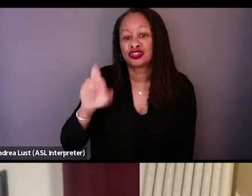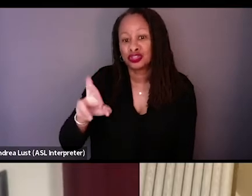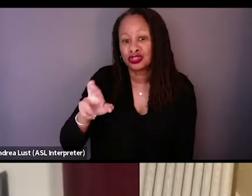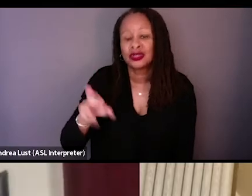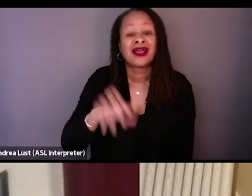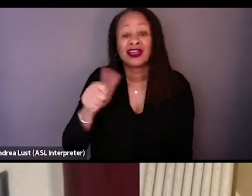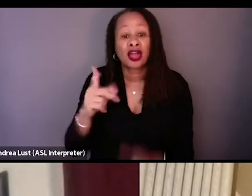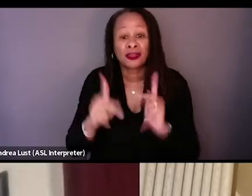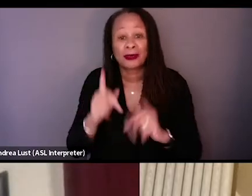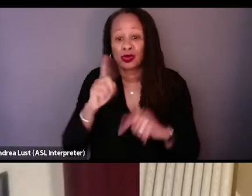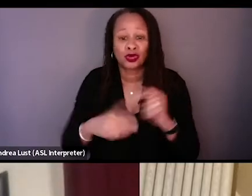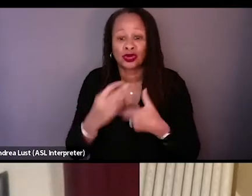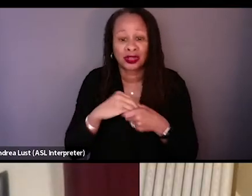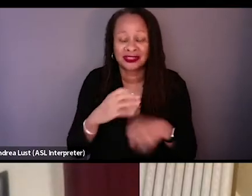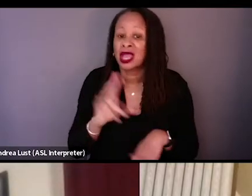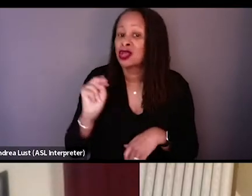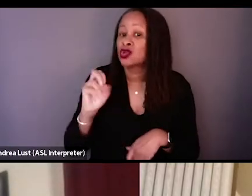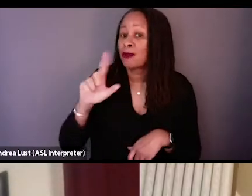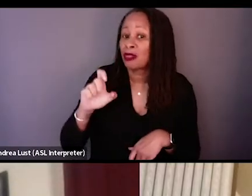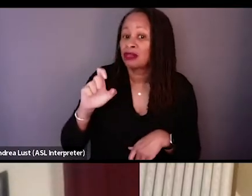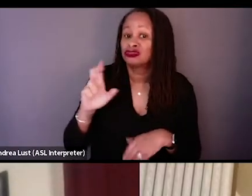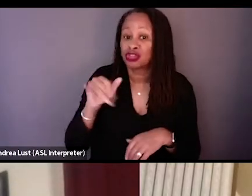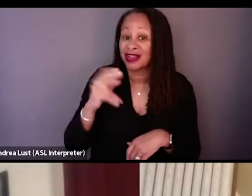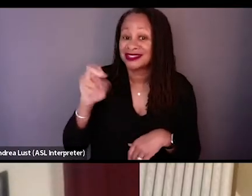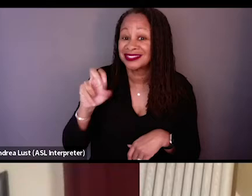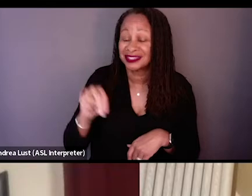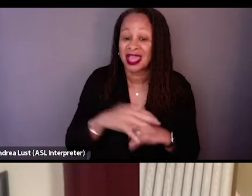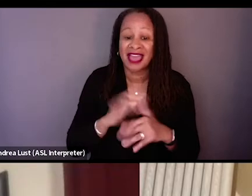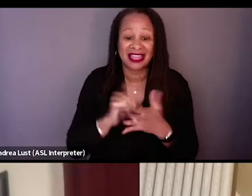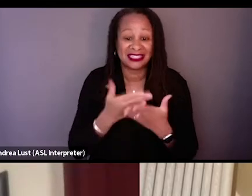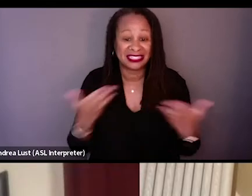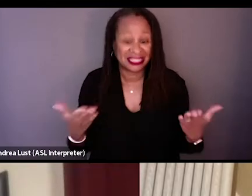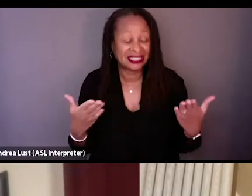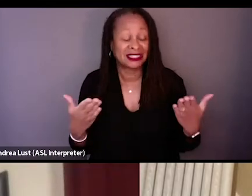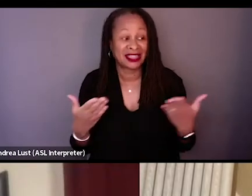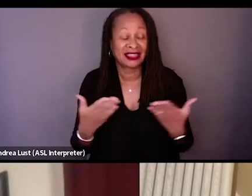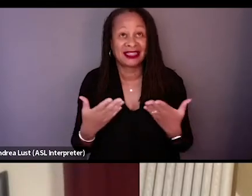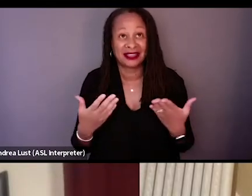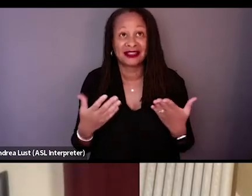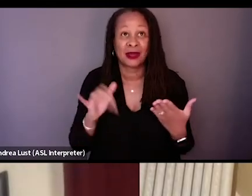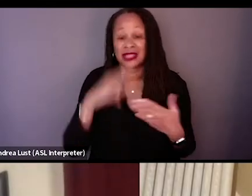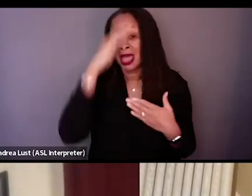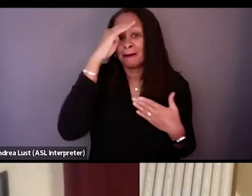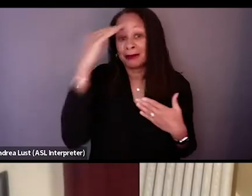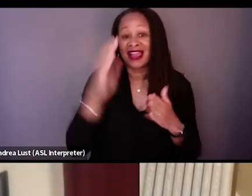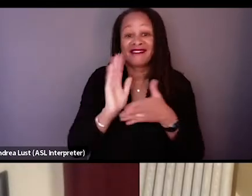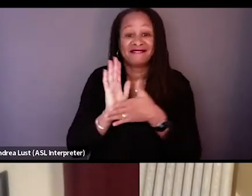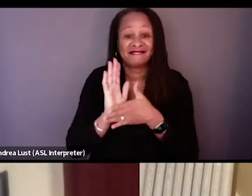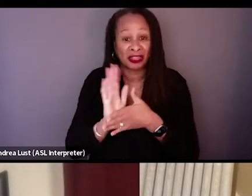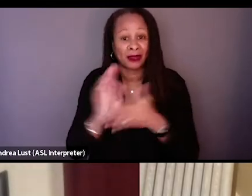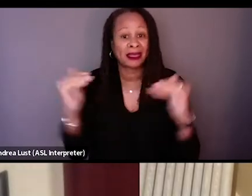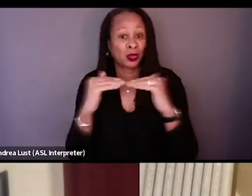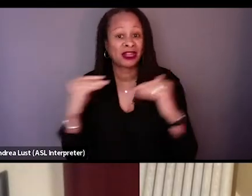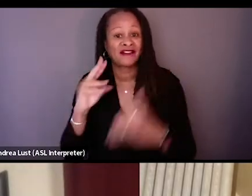and other people I couldn't get included, like Noble Johnson, who did this thing that was a Black film equivalent of the Negro League, which is to say, you go